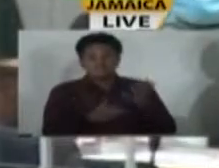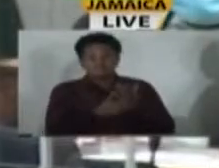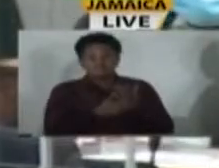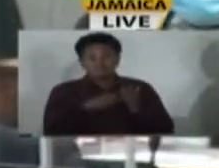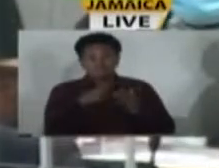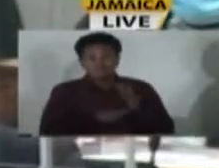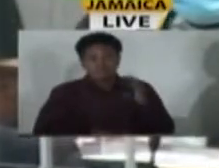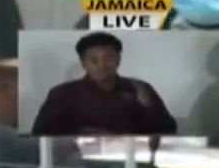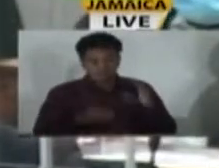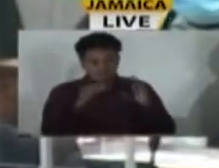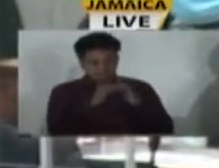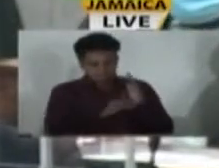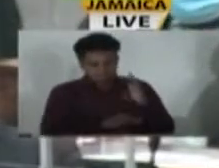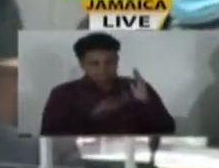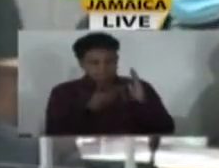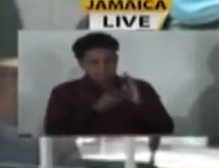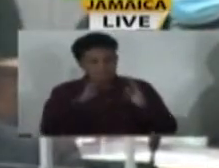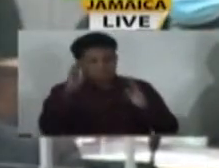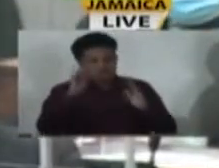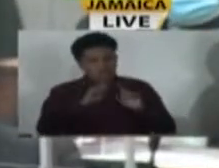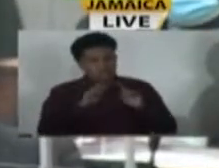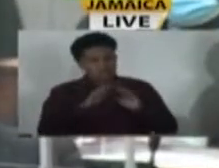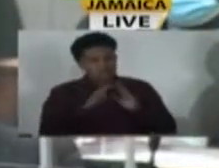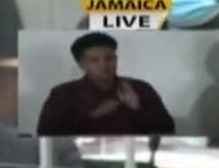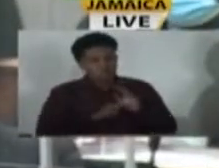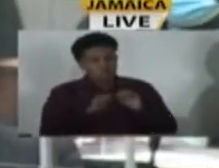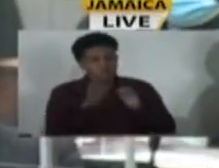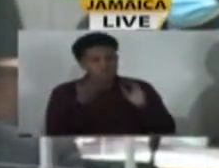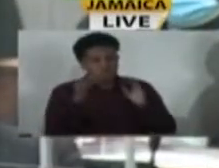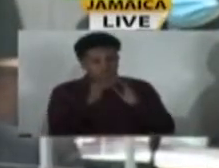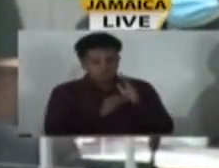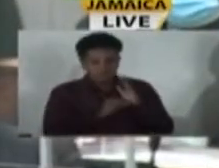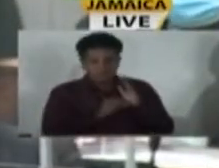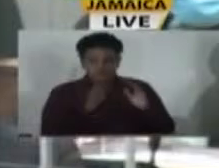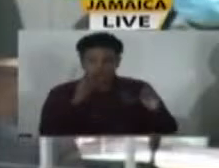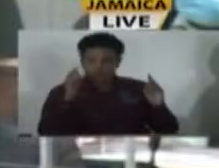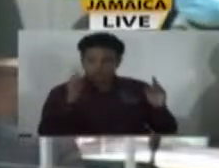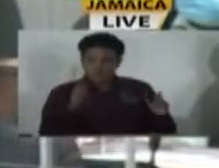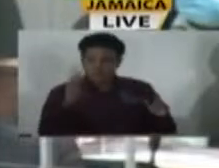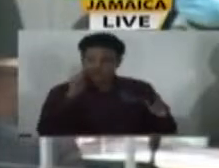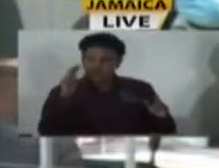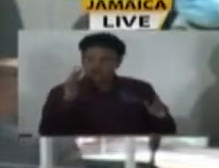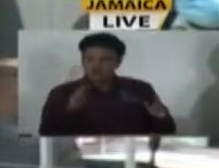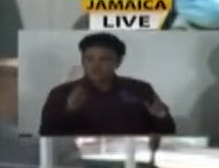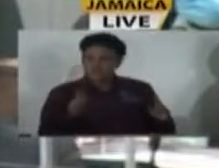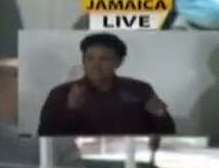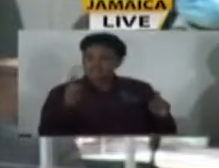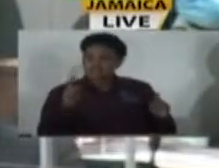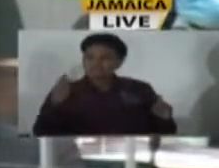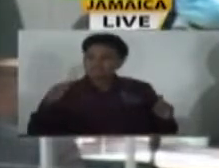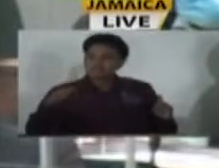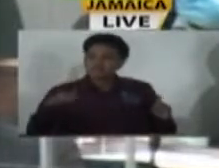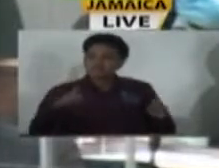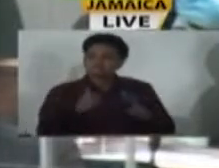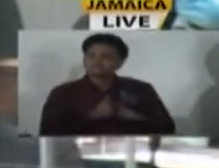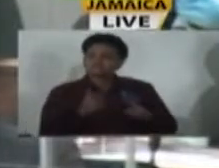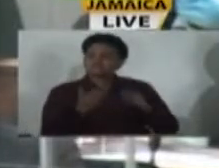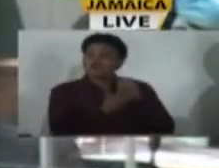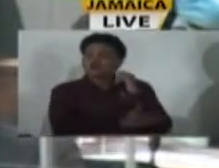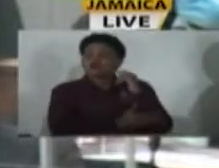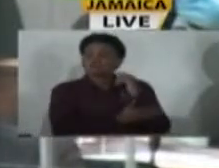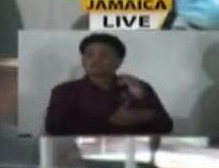fixed penalties. Madam Speaker, I want quickly just to give the House and the